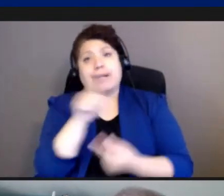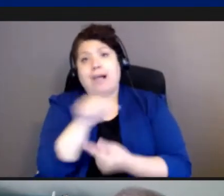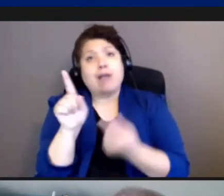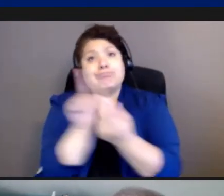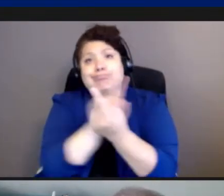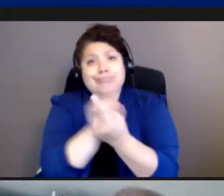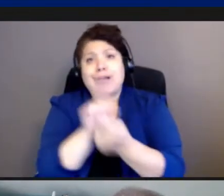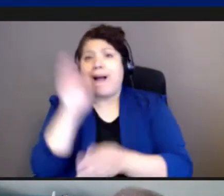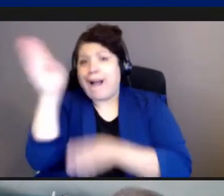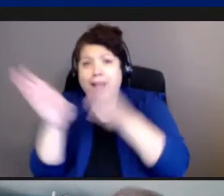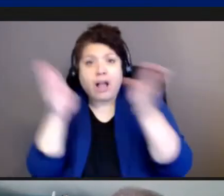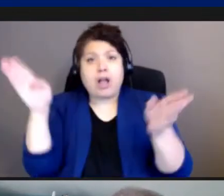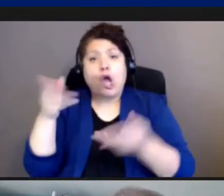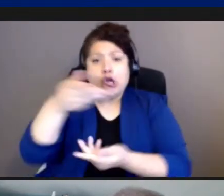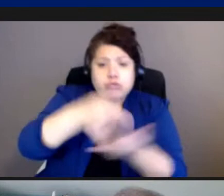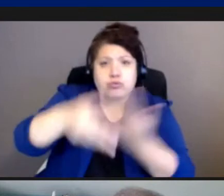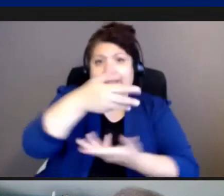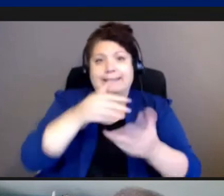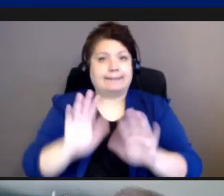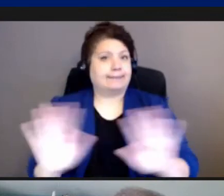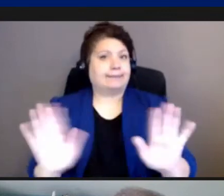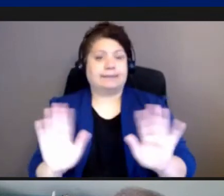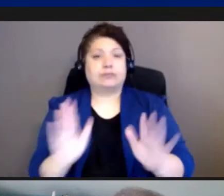We need to just be limited to our households.